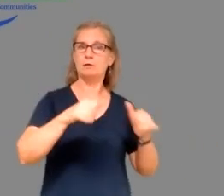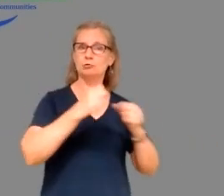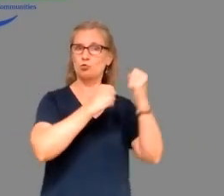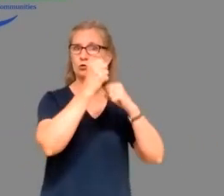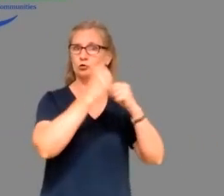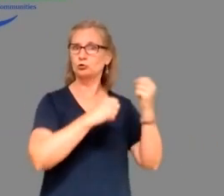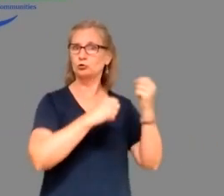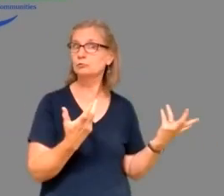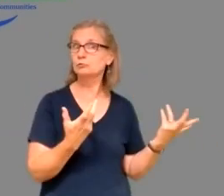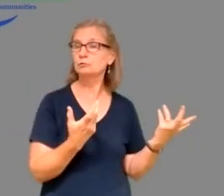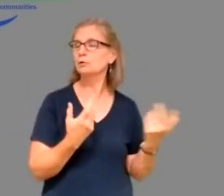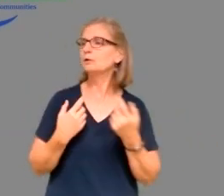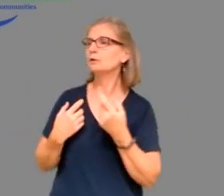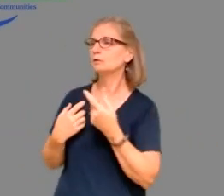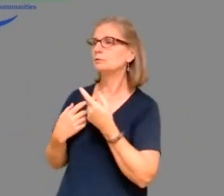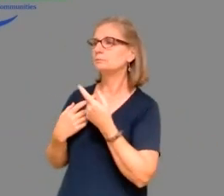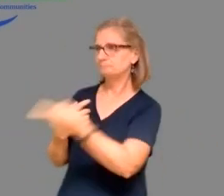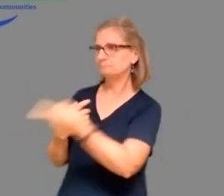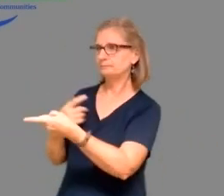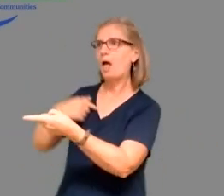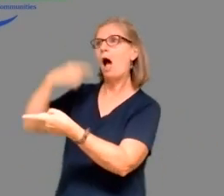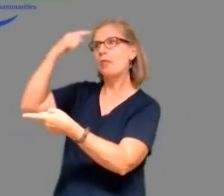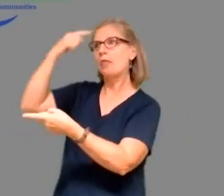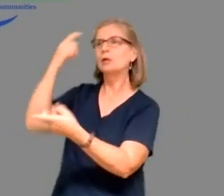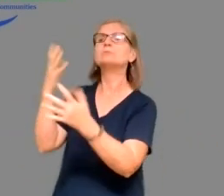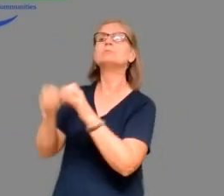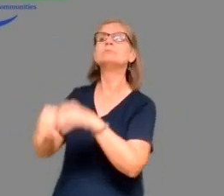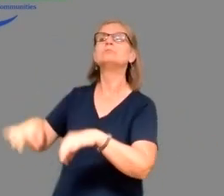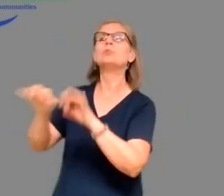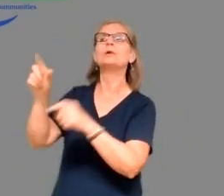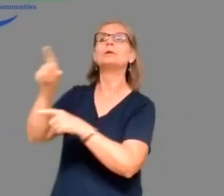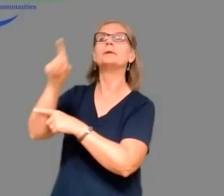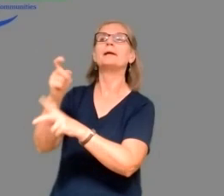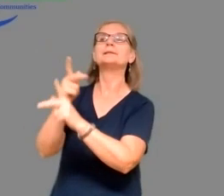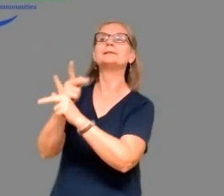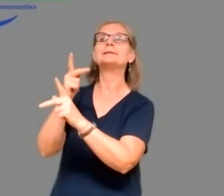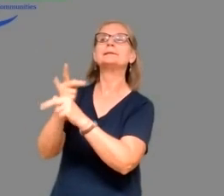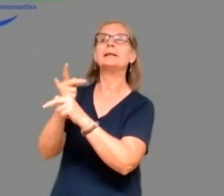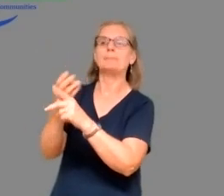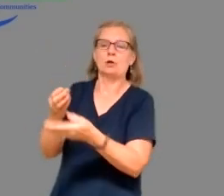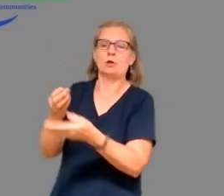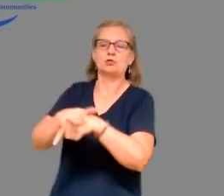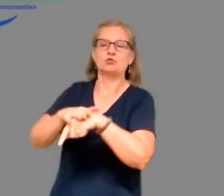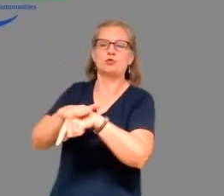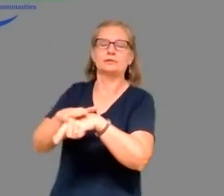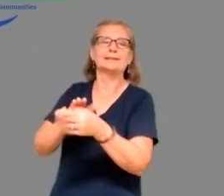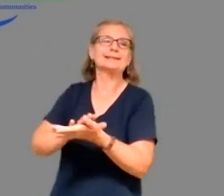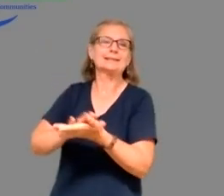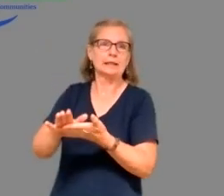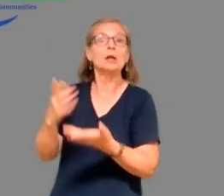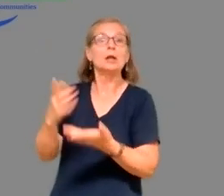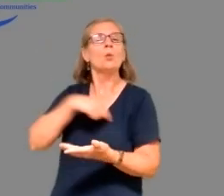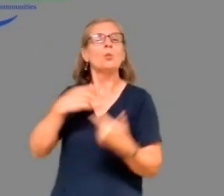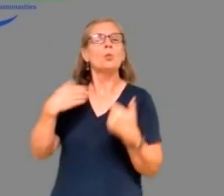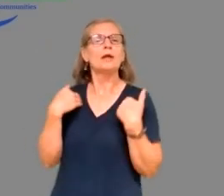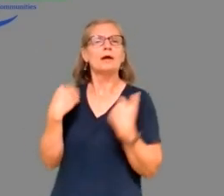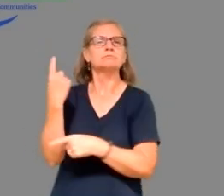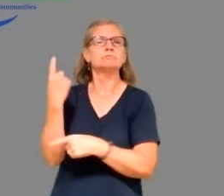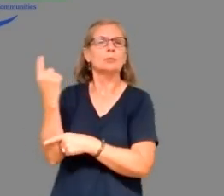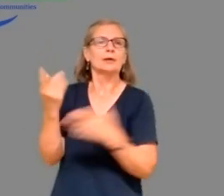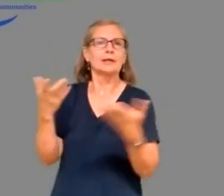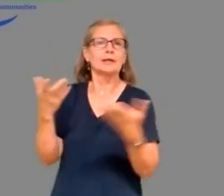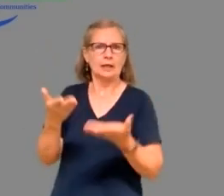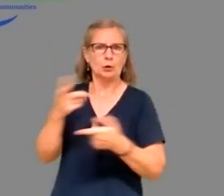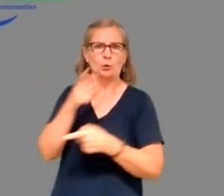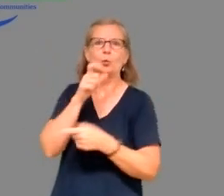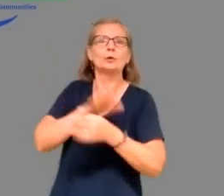Some of the key things is keeping surfaces clean as much as possible. Like, Calvin, can we have someone here that cleans it? I'm pretty sure.